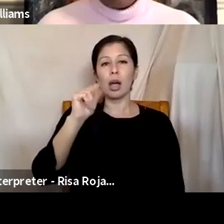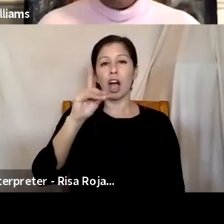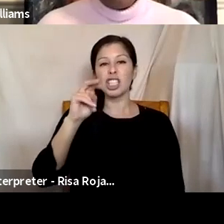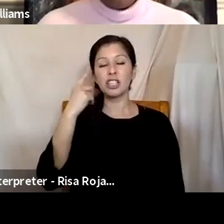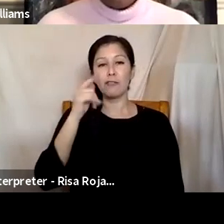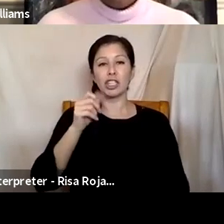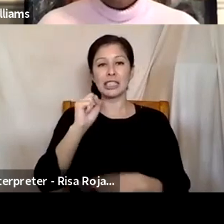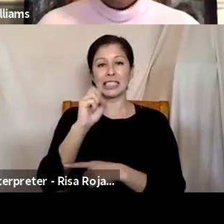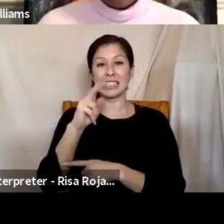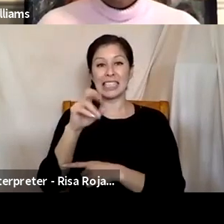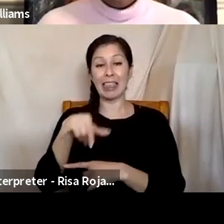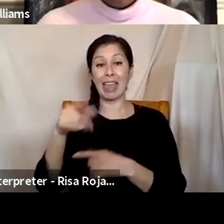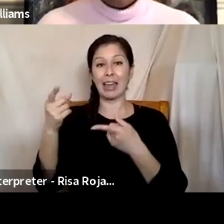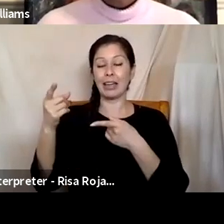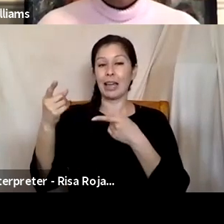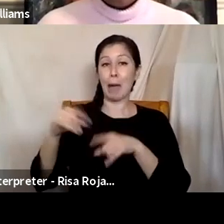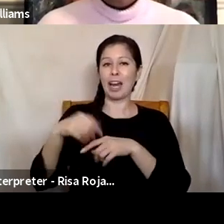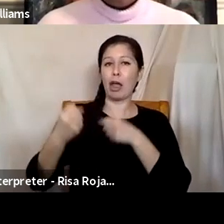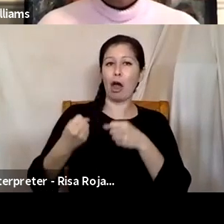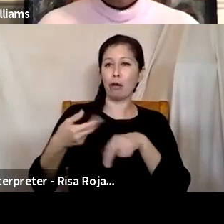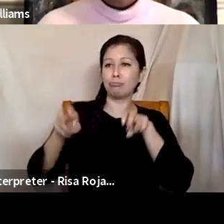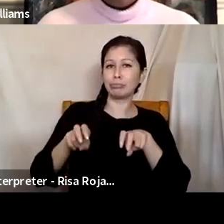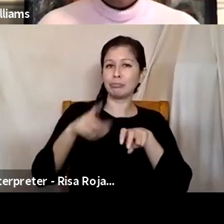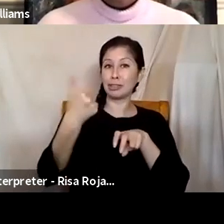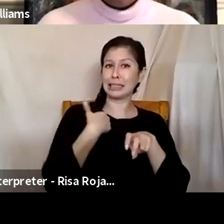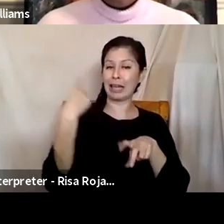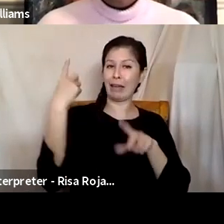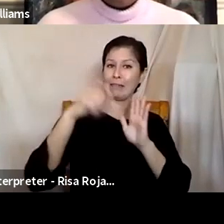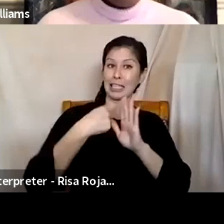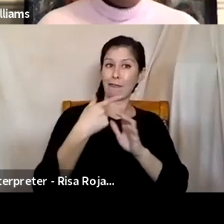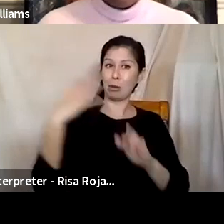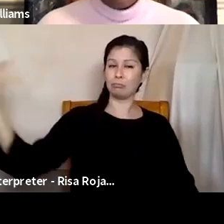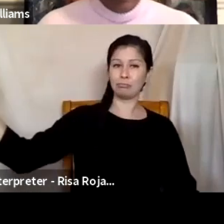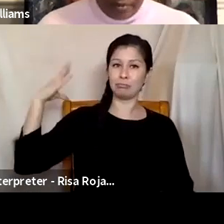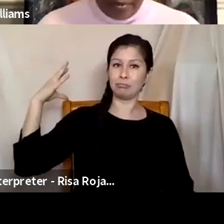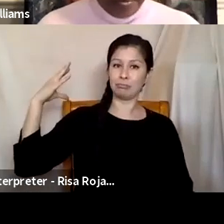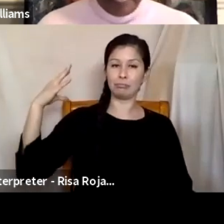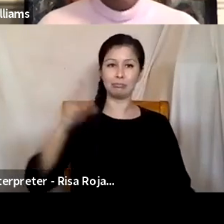happens in a car, do you self-tape from the side?